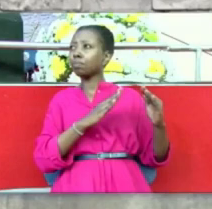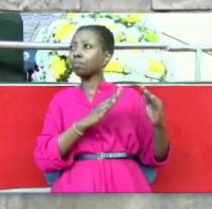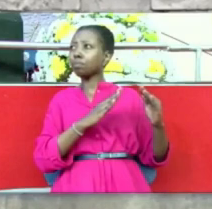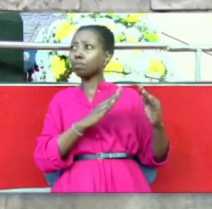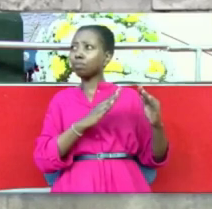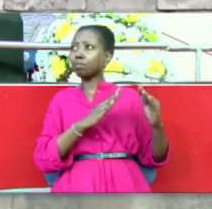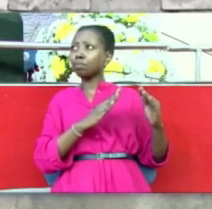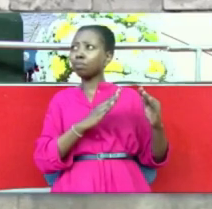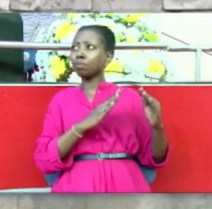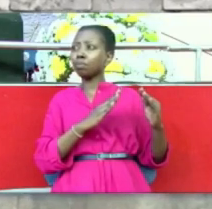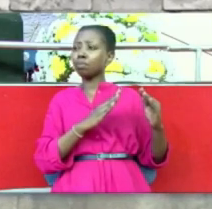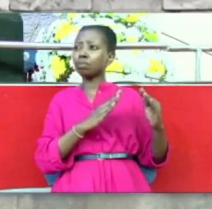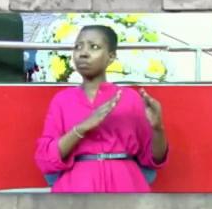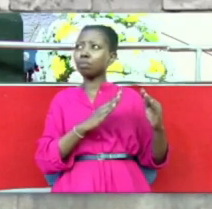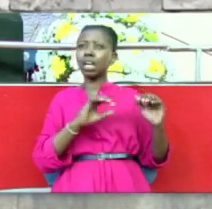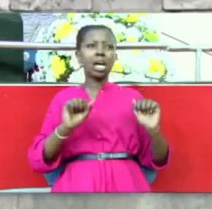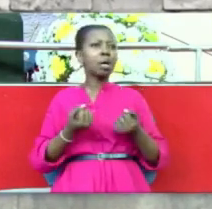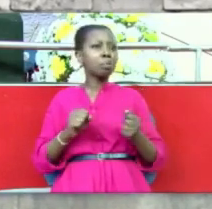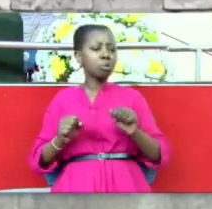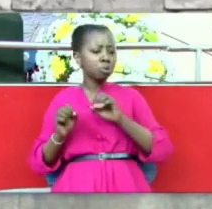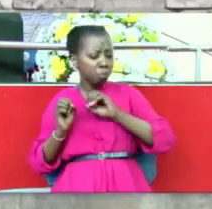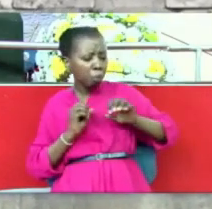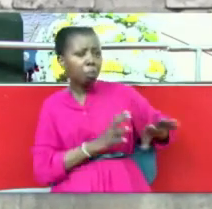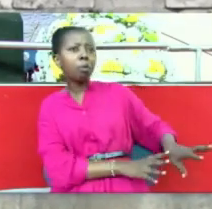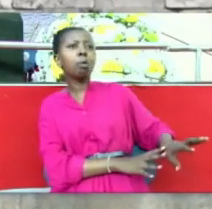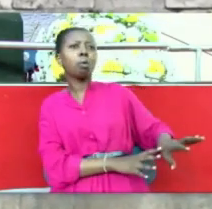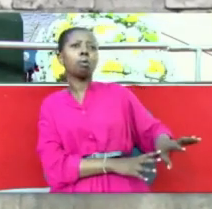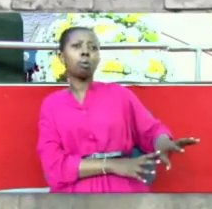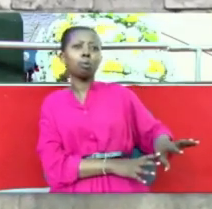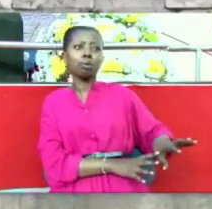They have been unable to dispose.